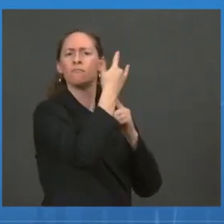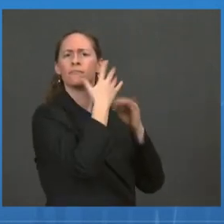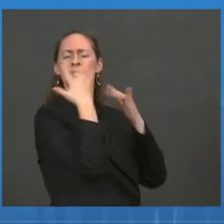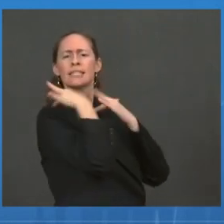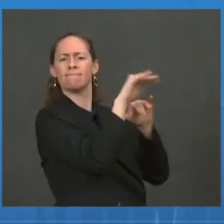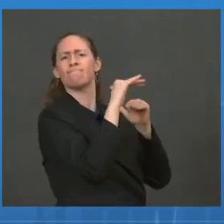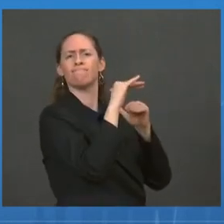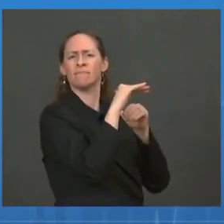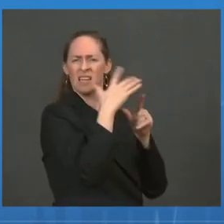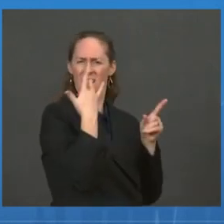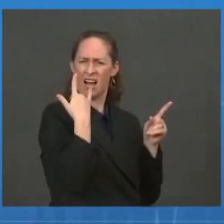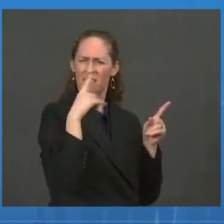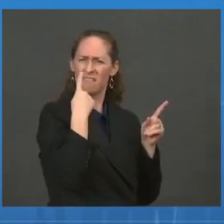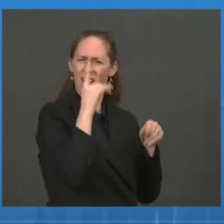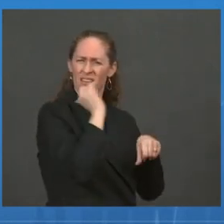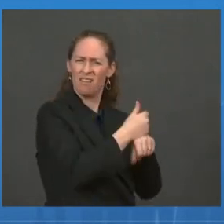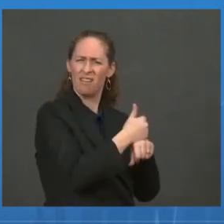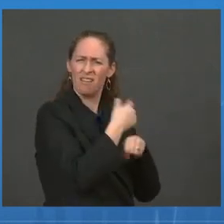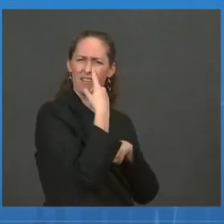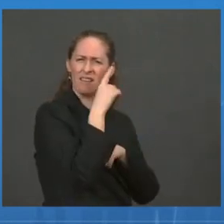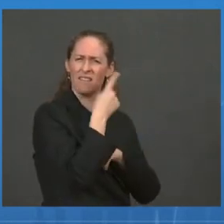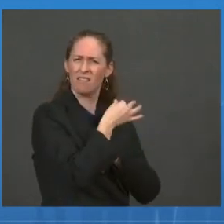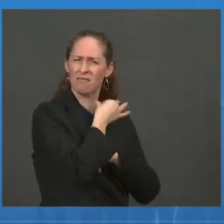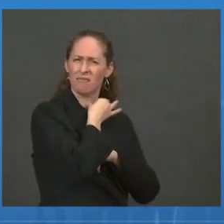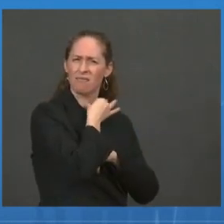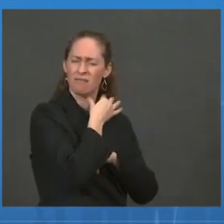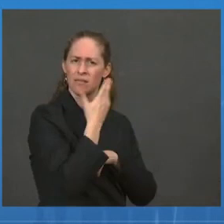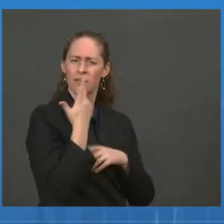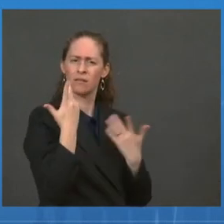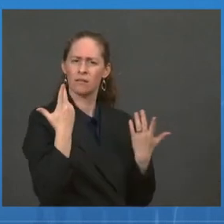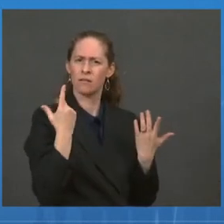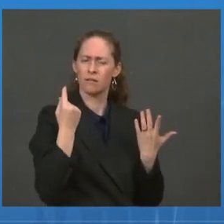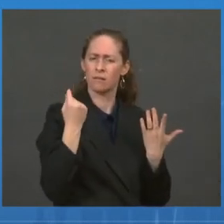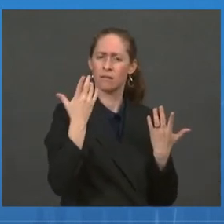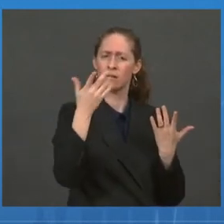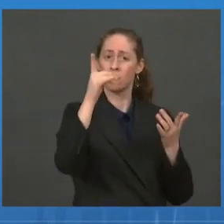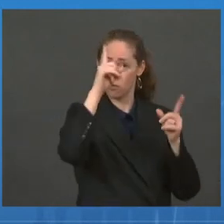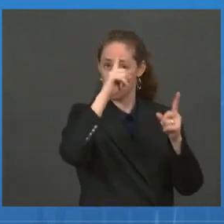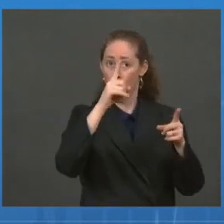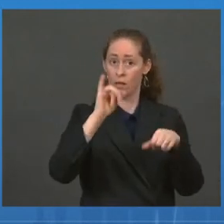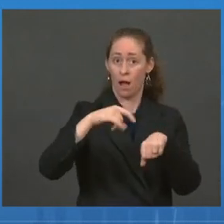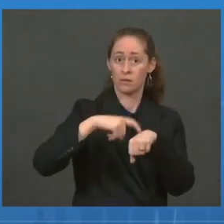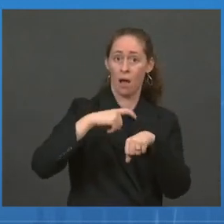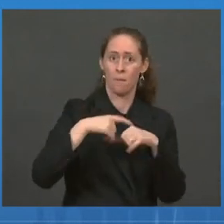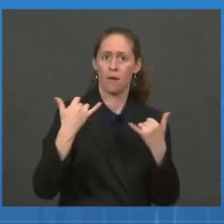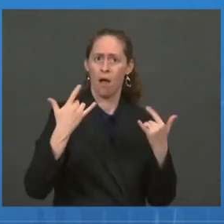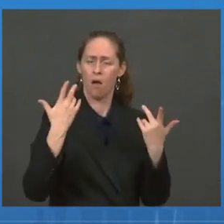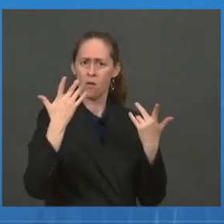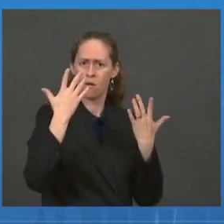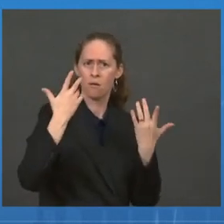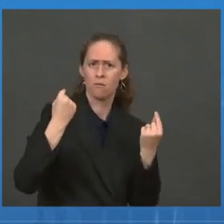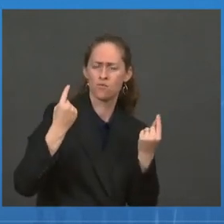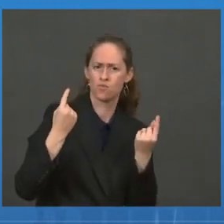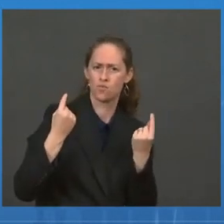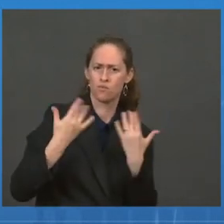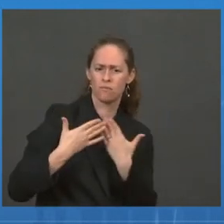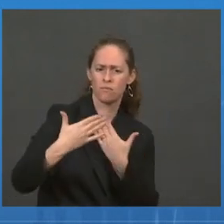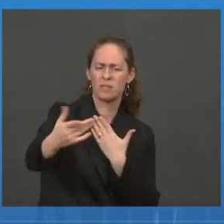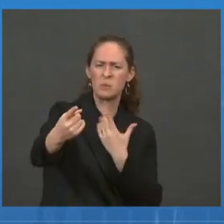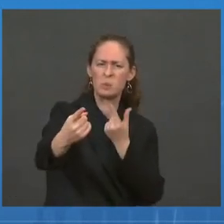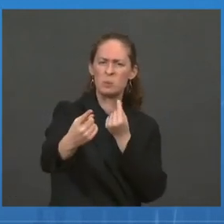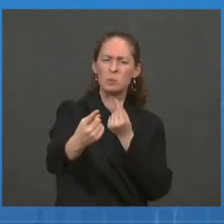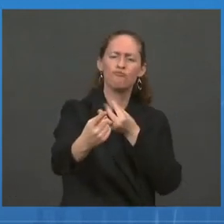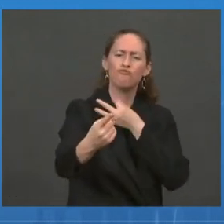you doing with that time that you're buying to make sure that you're using it wisely so fully vaccinated definition dr